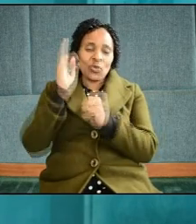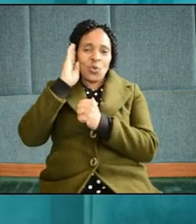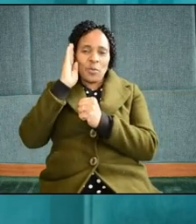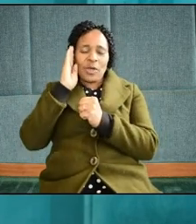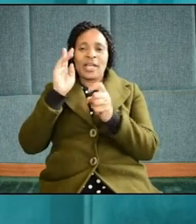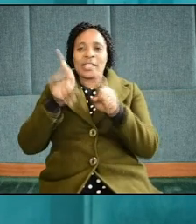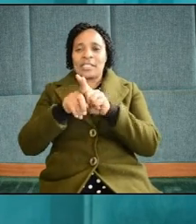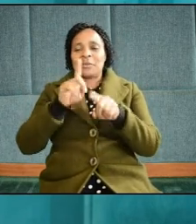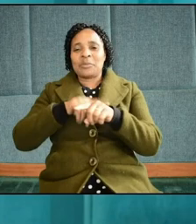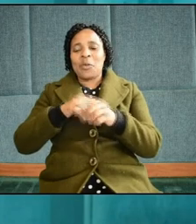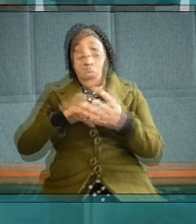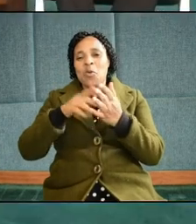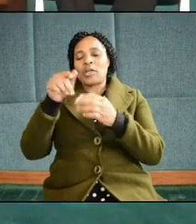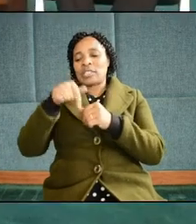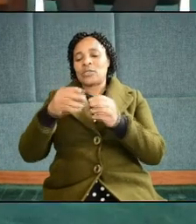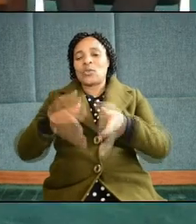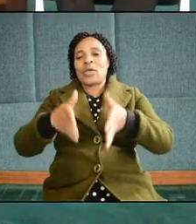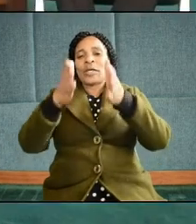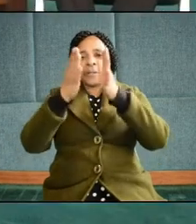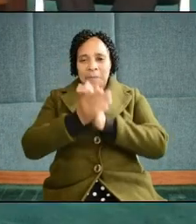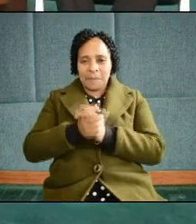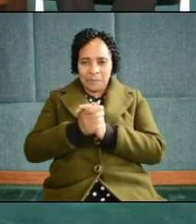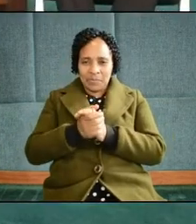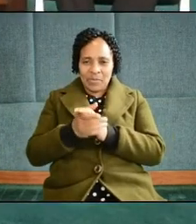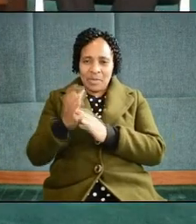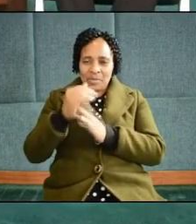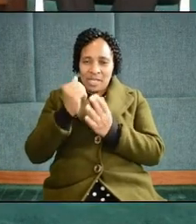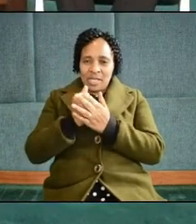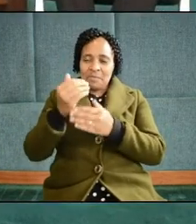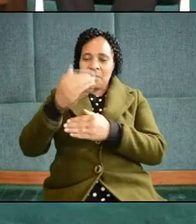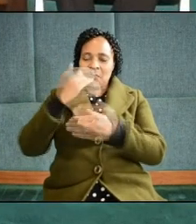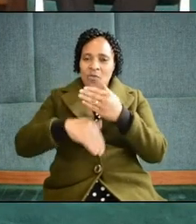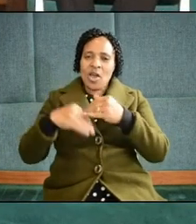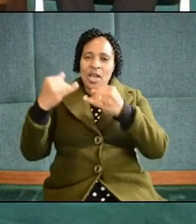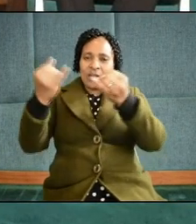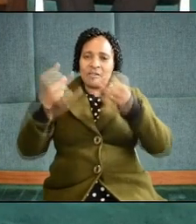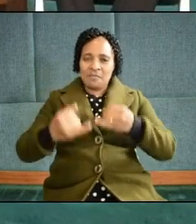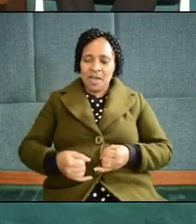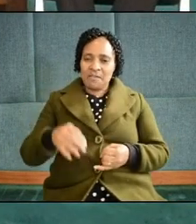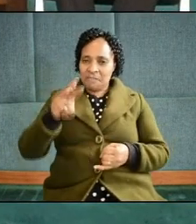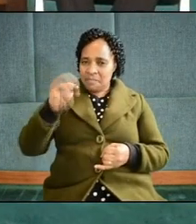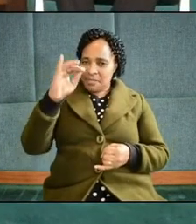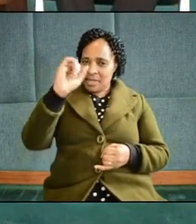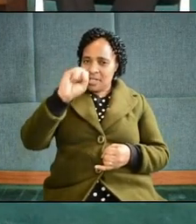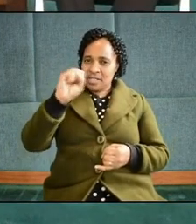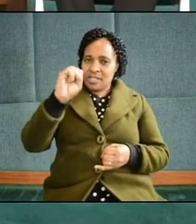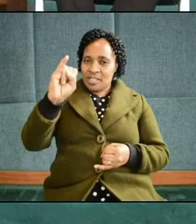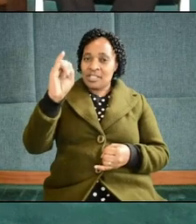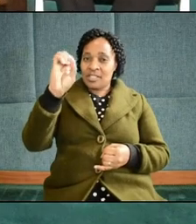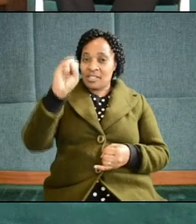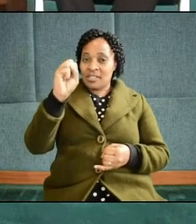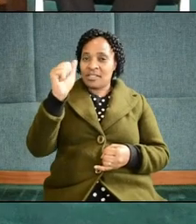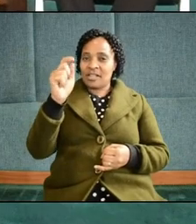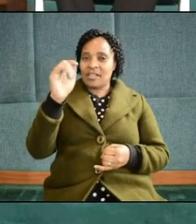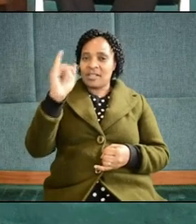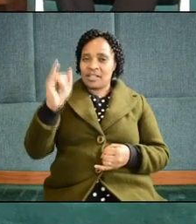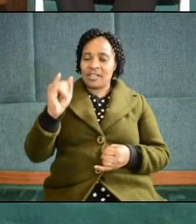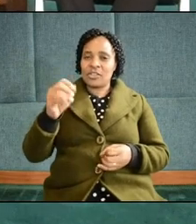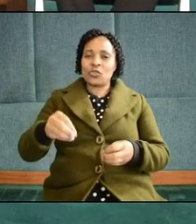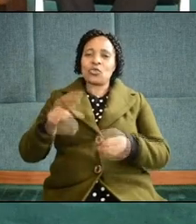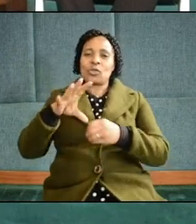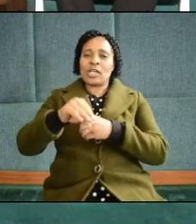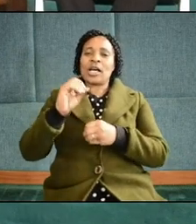as we walk this road. Yeah. Amen. Just before I invite Misati to take us through the